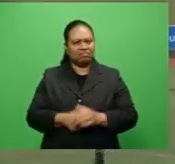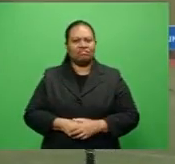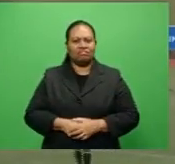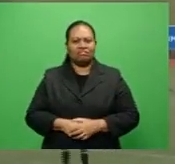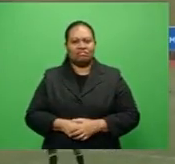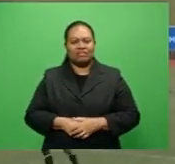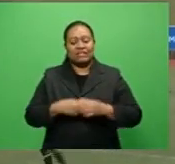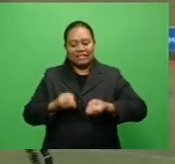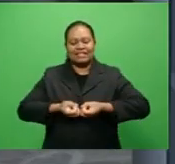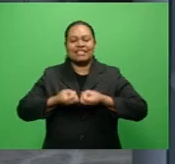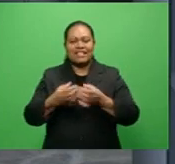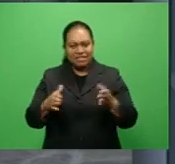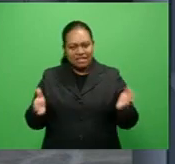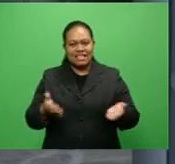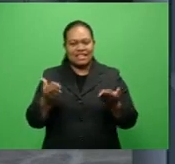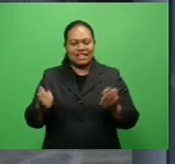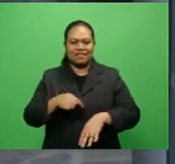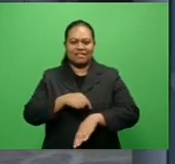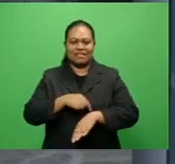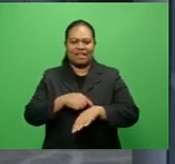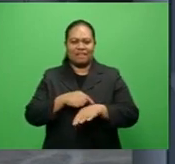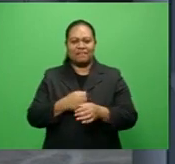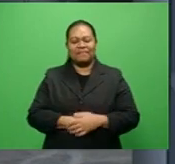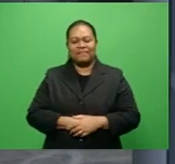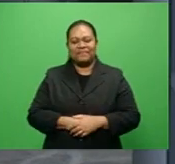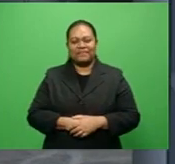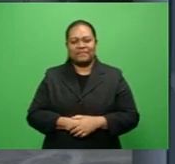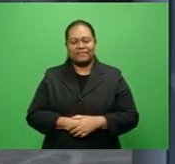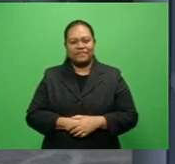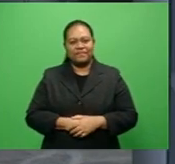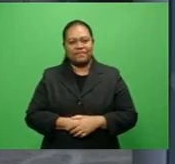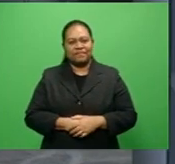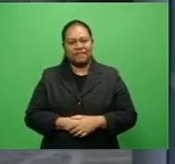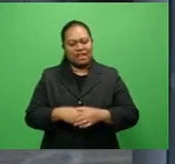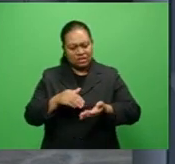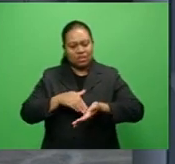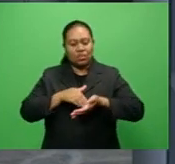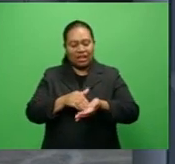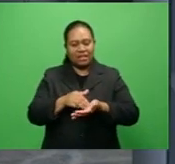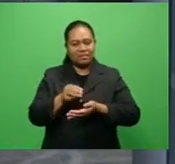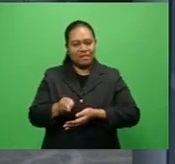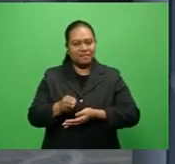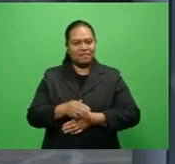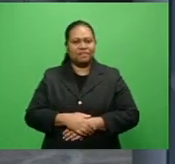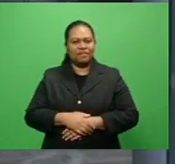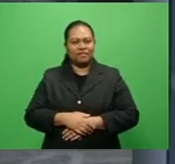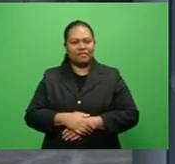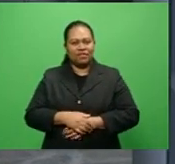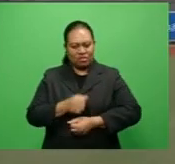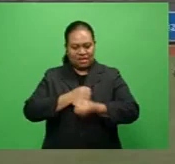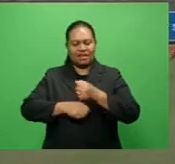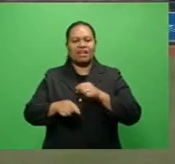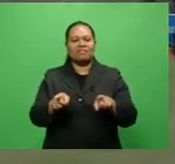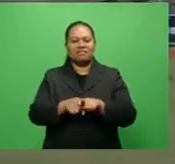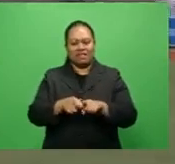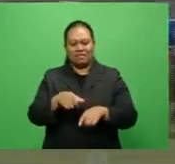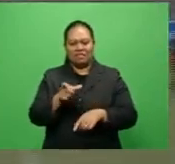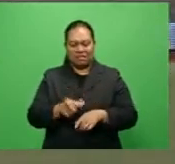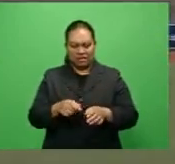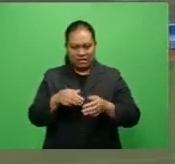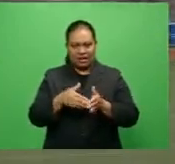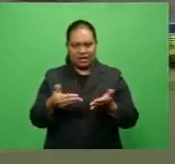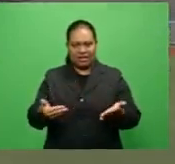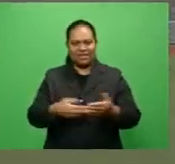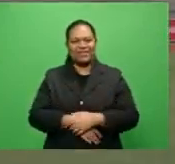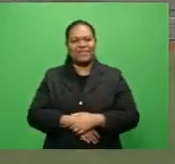time, giving him game time, and the players around him. They helped him come to do whatever he's doing right now. After the